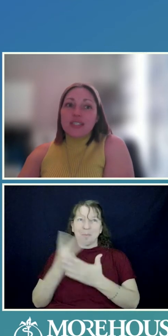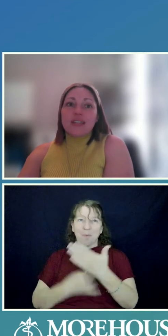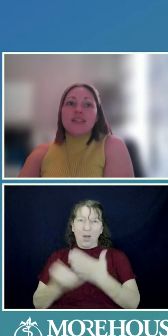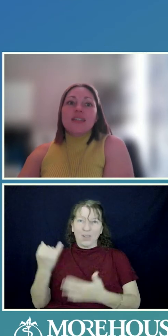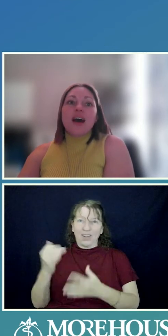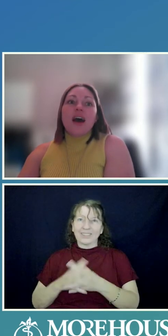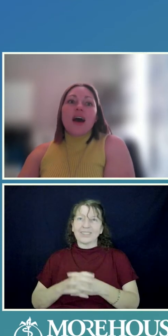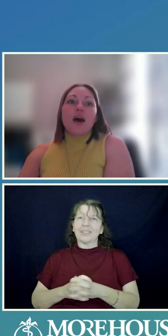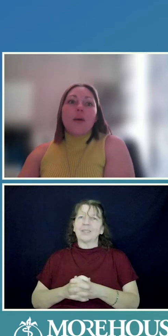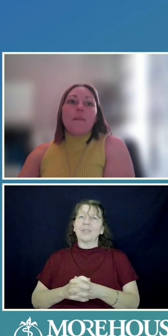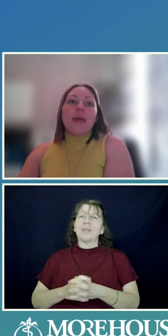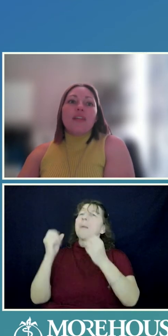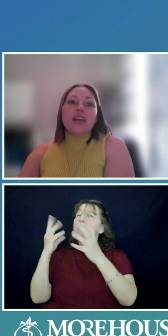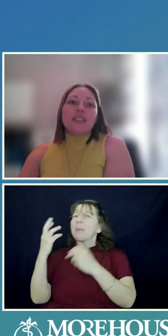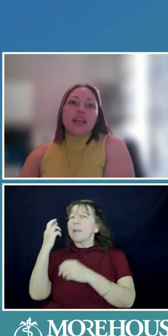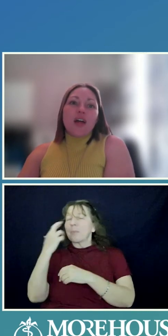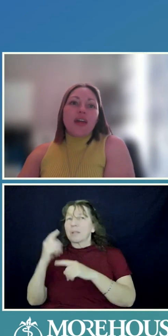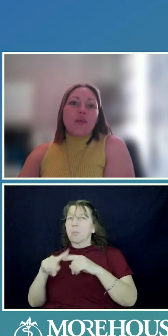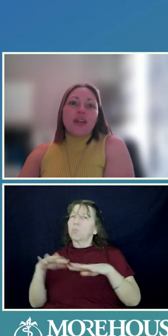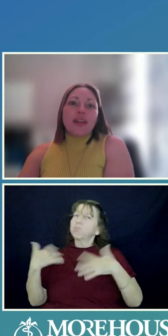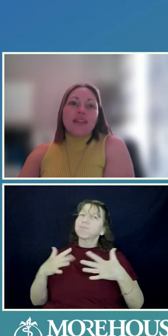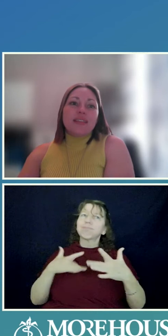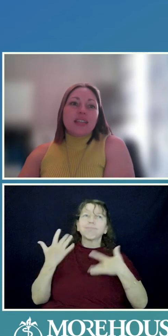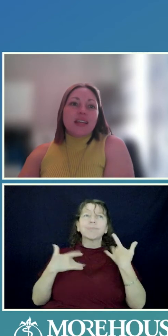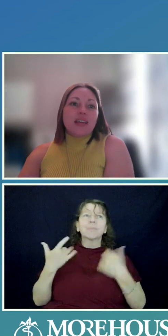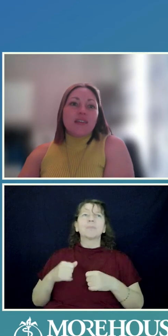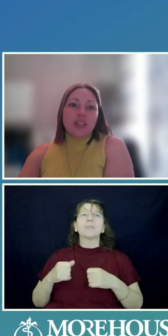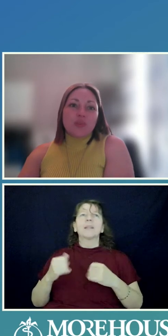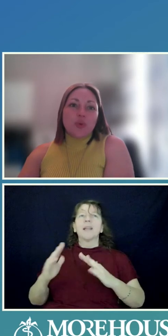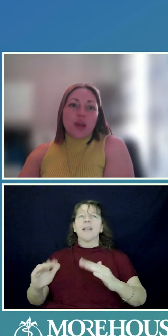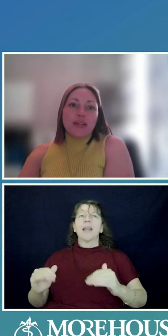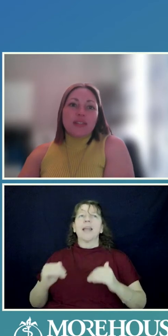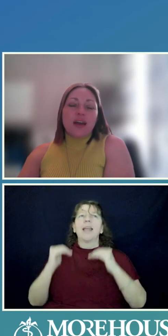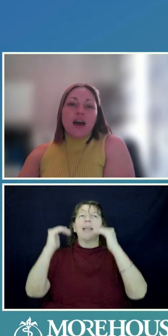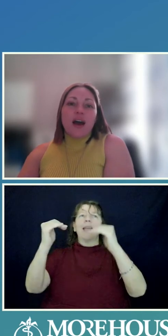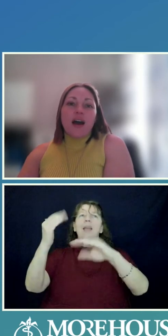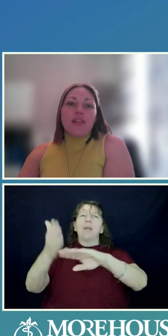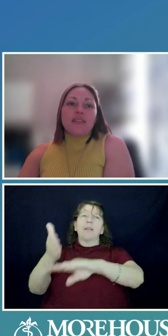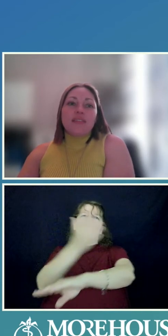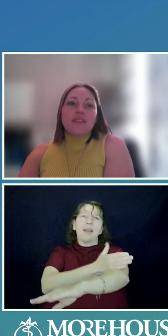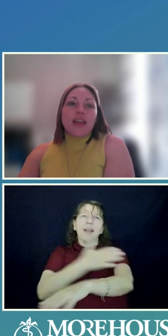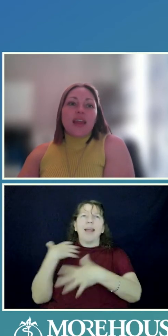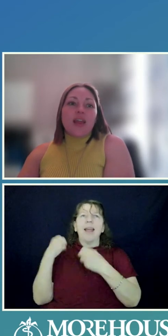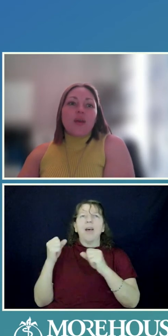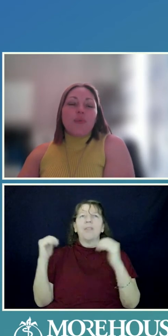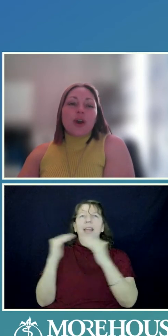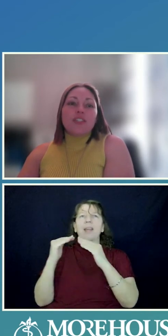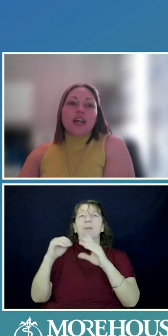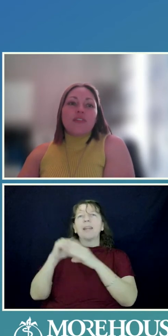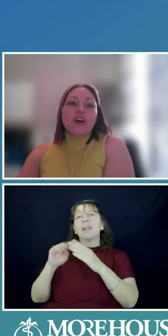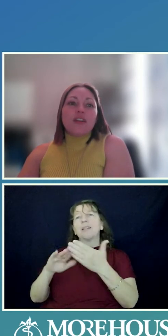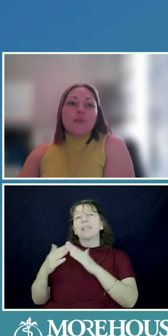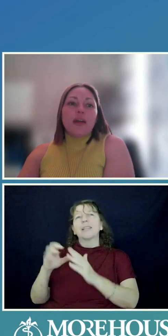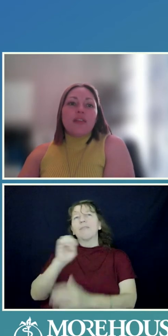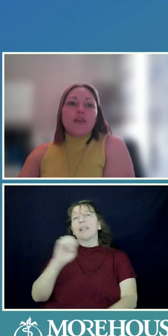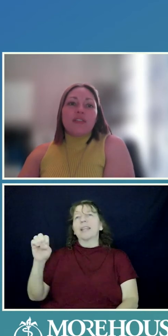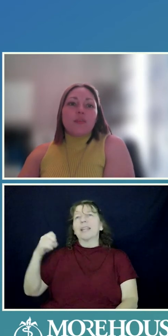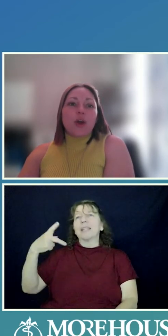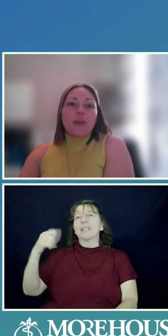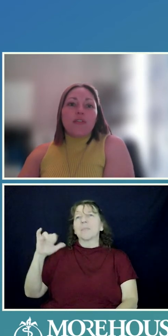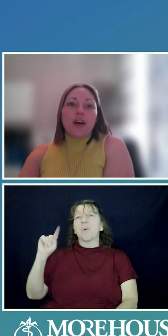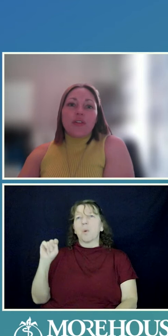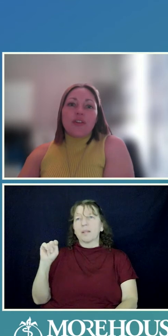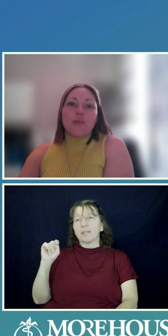many reasons. Advancing health equity in the city of East Point. This is a project funded by the